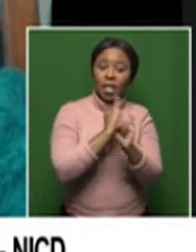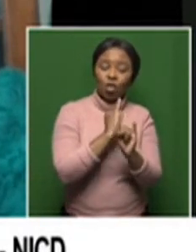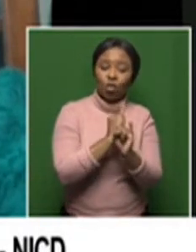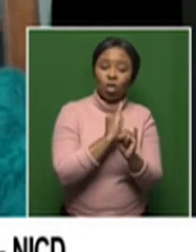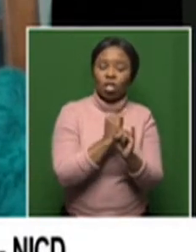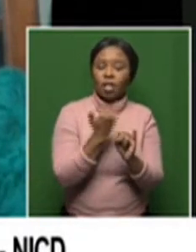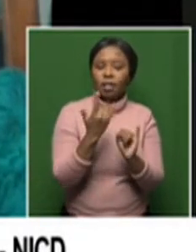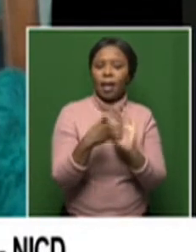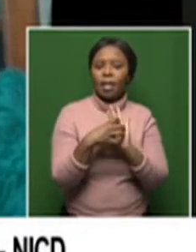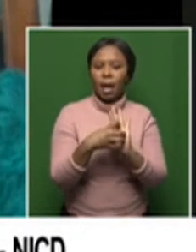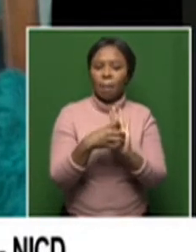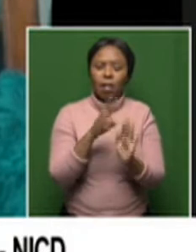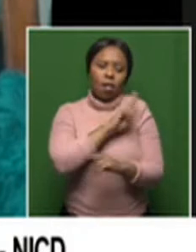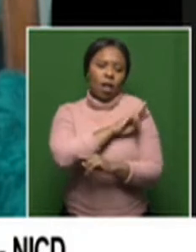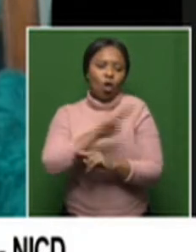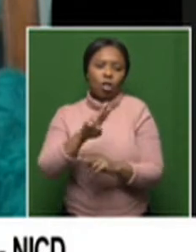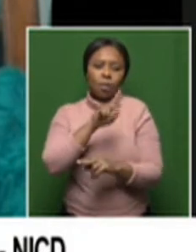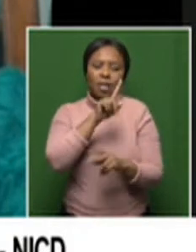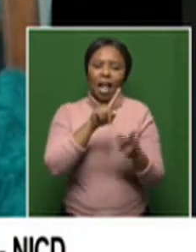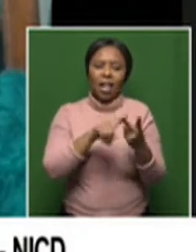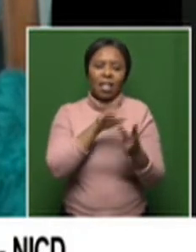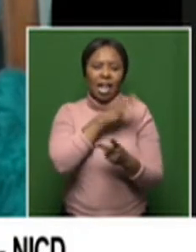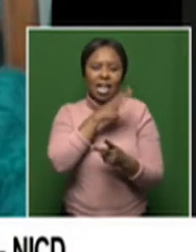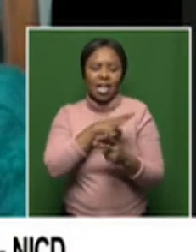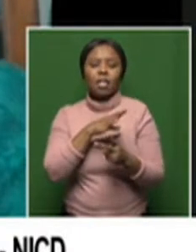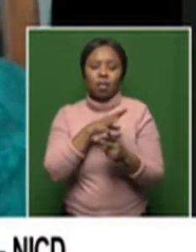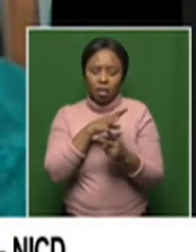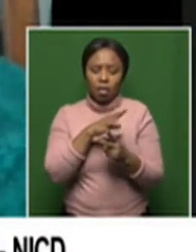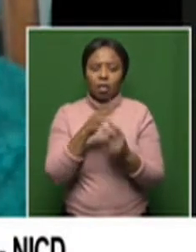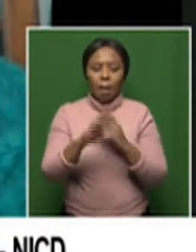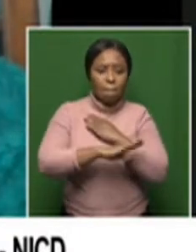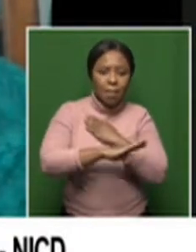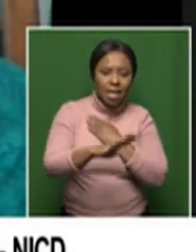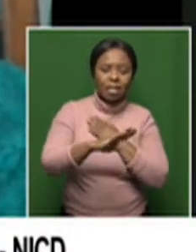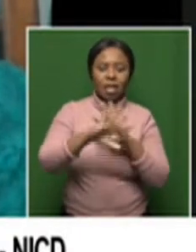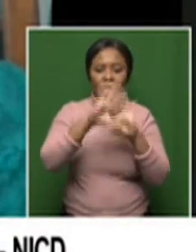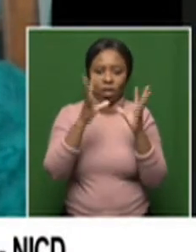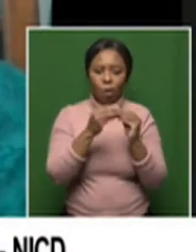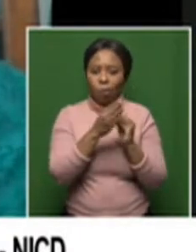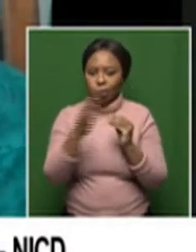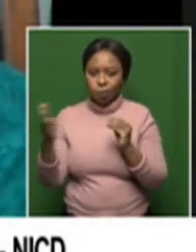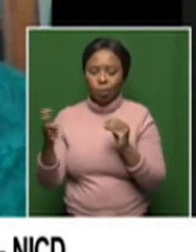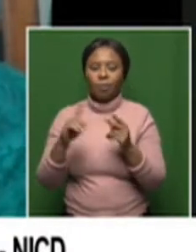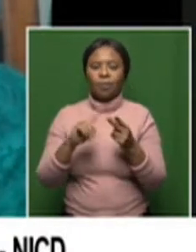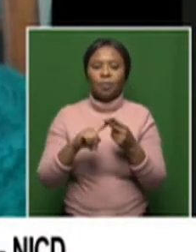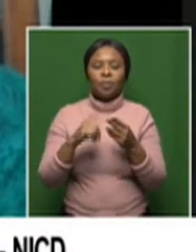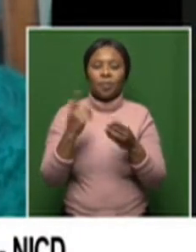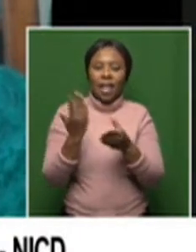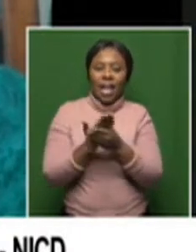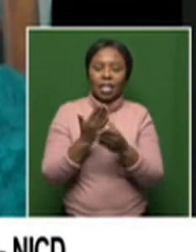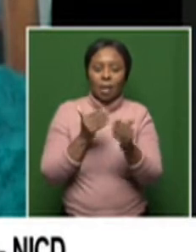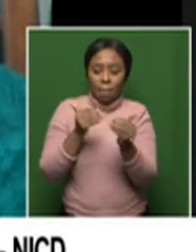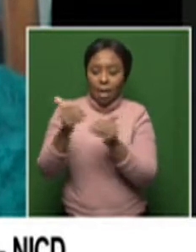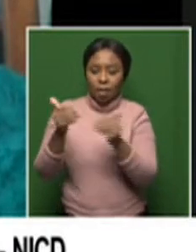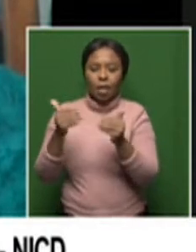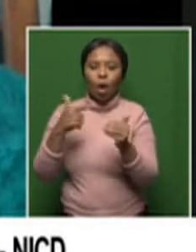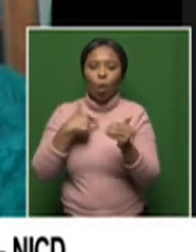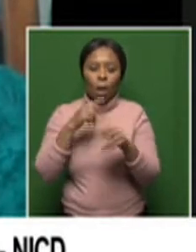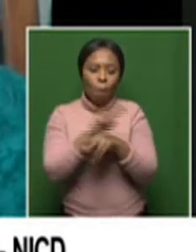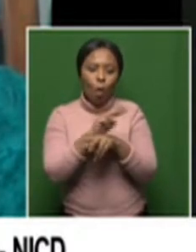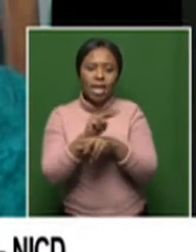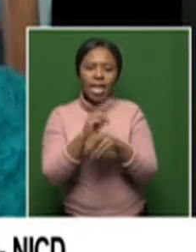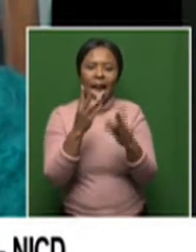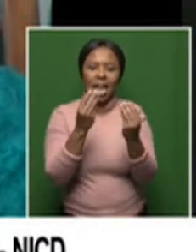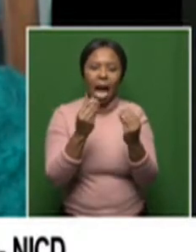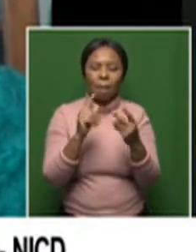your hospitals and all that, they are having beds and all that. Case management, where we're monitoring the numbers and how we're